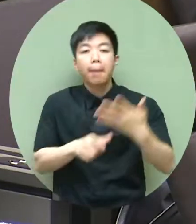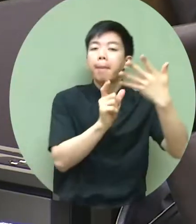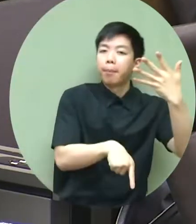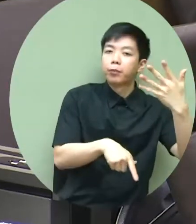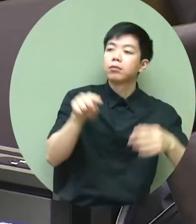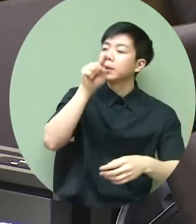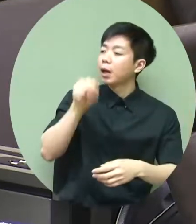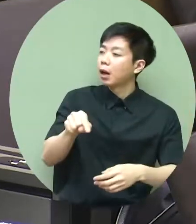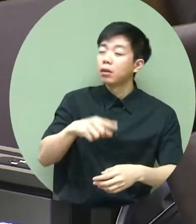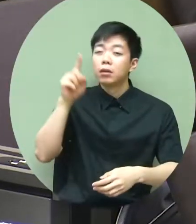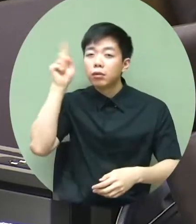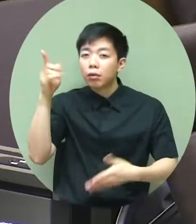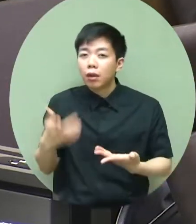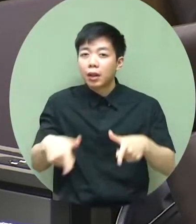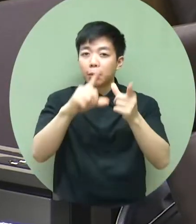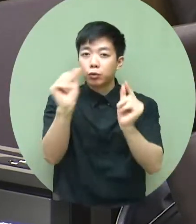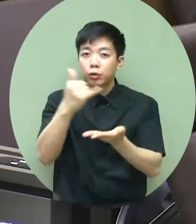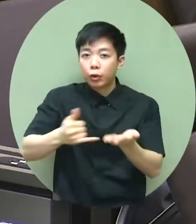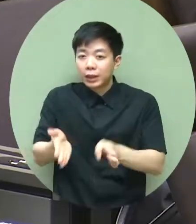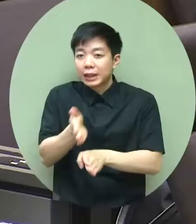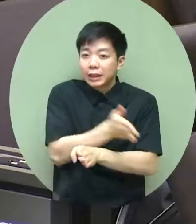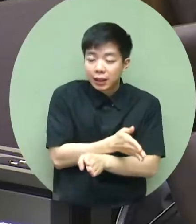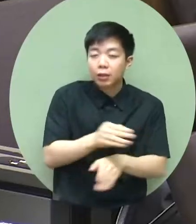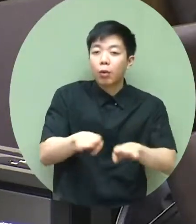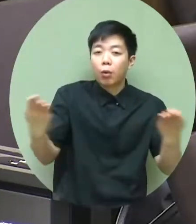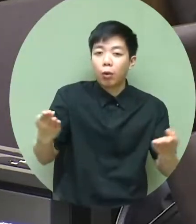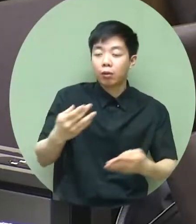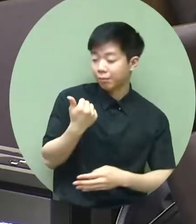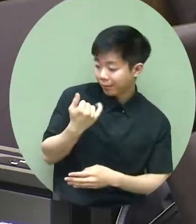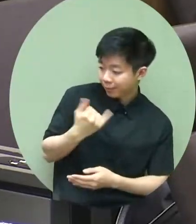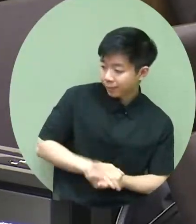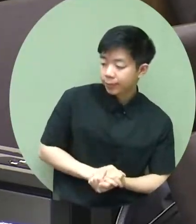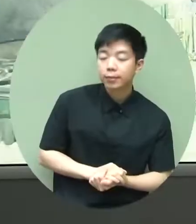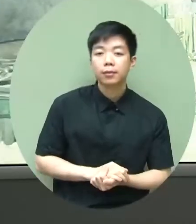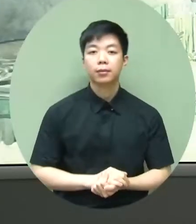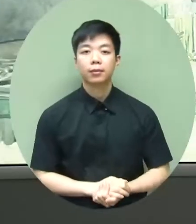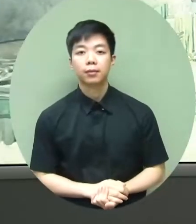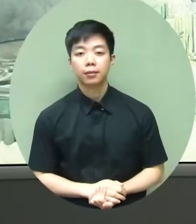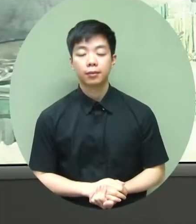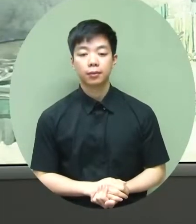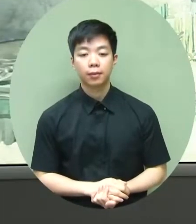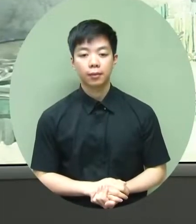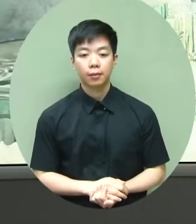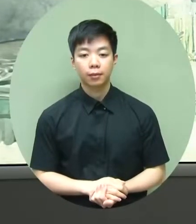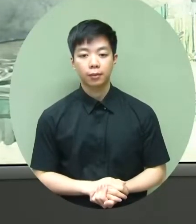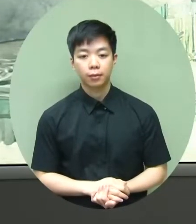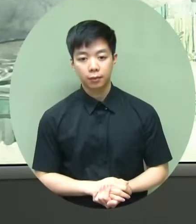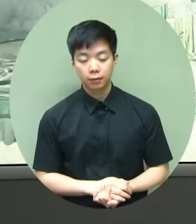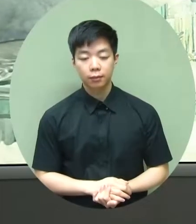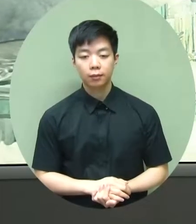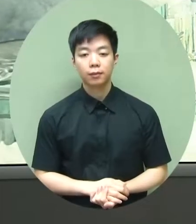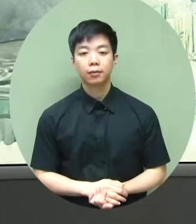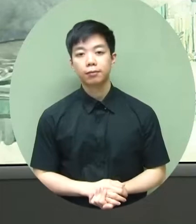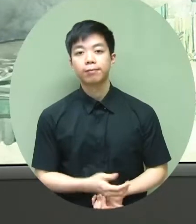government? Now, the cross-harbour extension will be commissioned ahead of schedule. Can you tell us the reason why? Is it because you want to have it